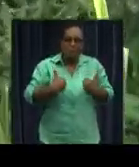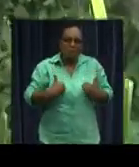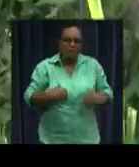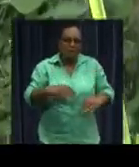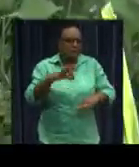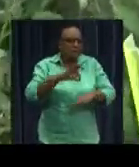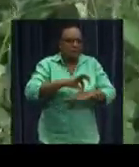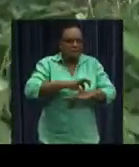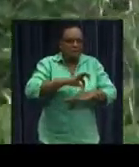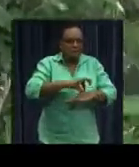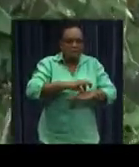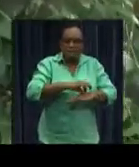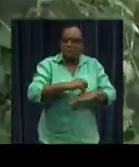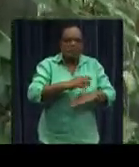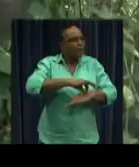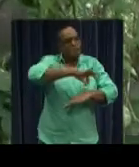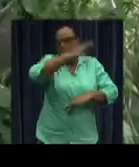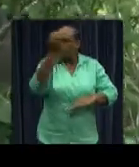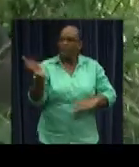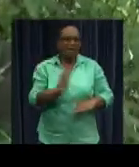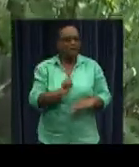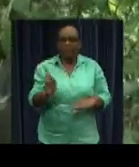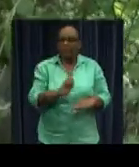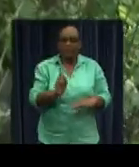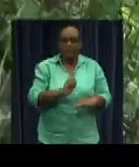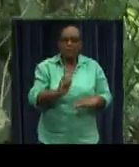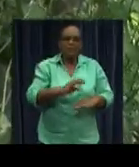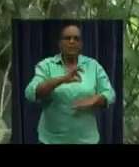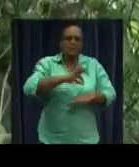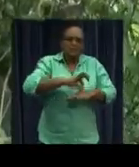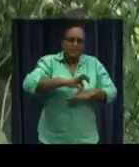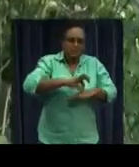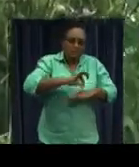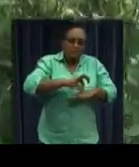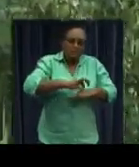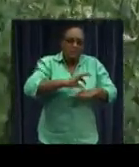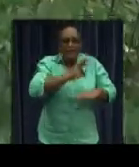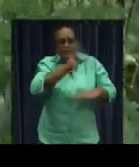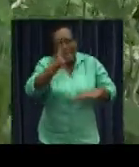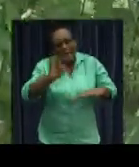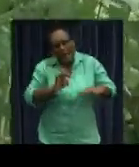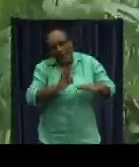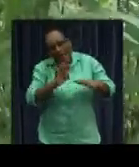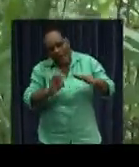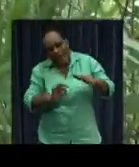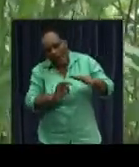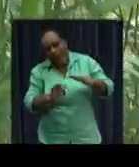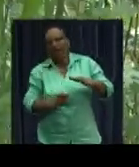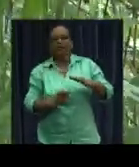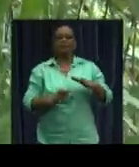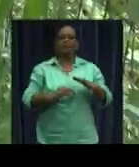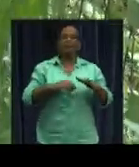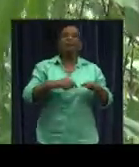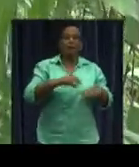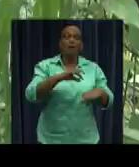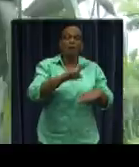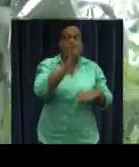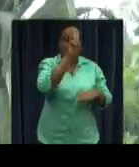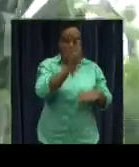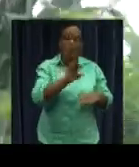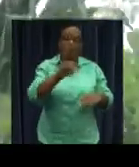in nutritional value. Garaj is engaged in the breeding of a new sheep species that